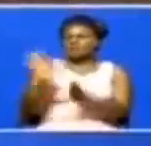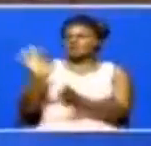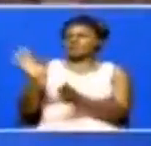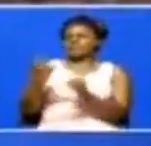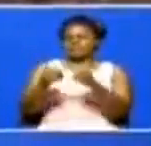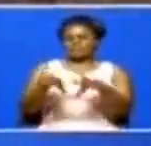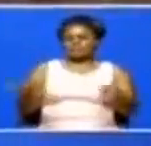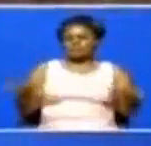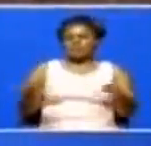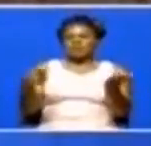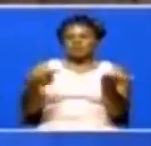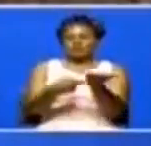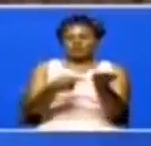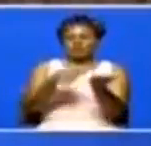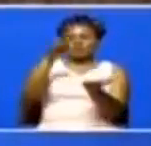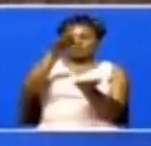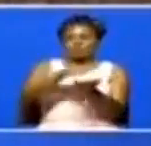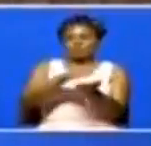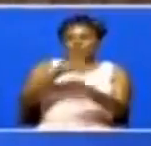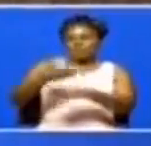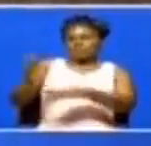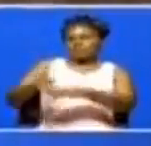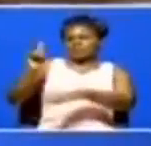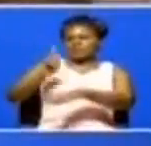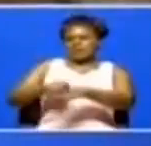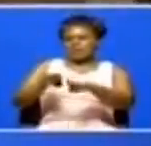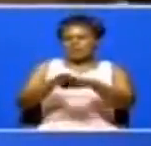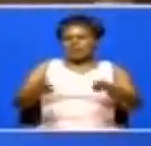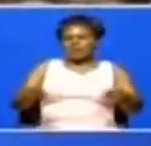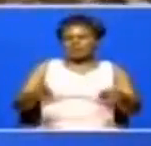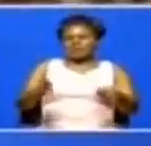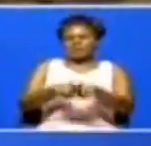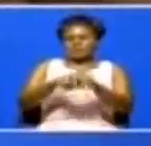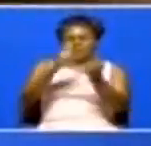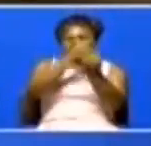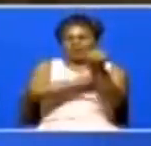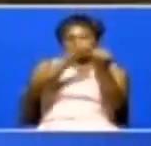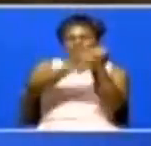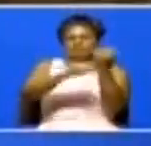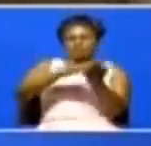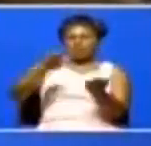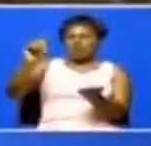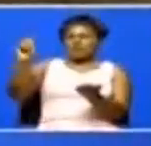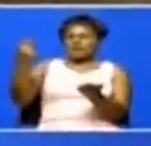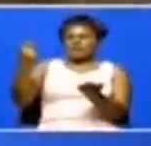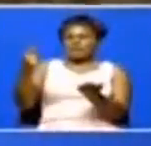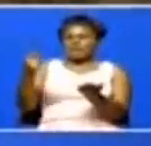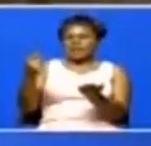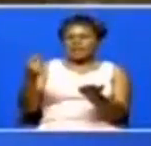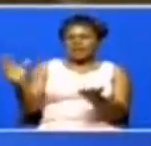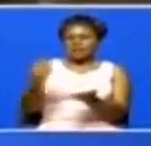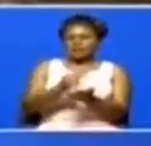new technology is expected to reduce time spent on the farm as well as double output. With Kenya being food insecure, adoption of